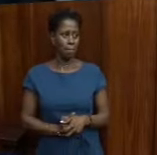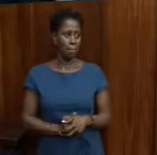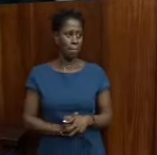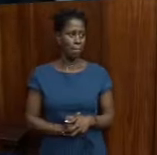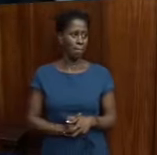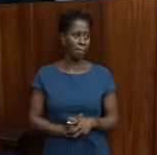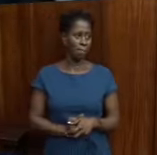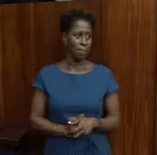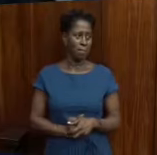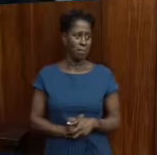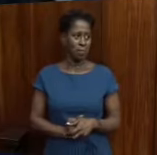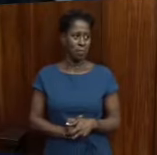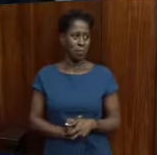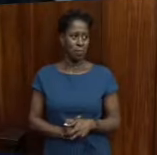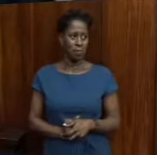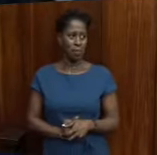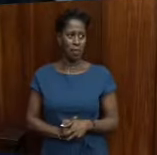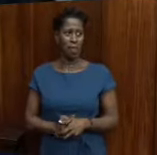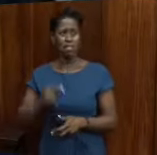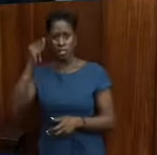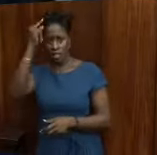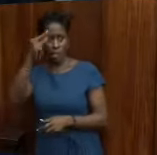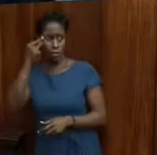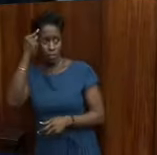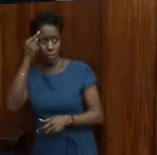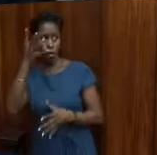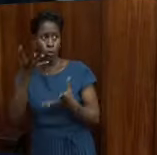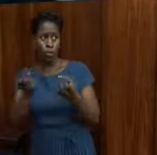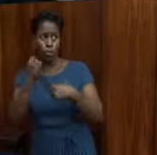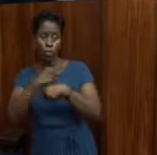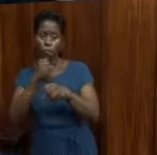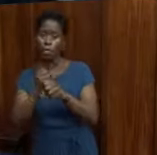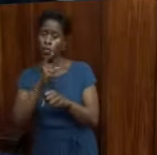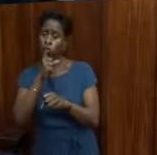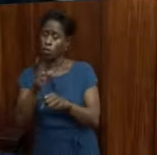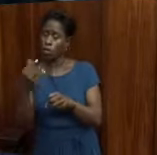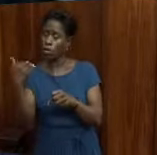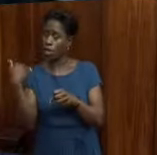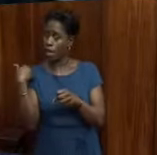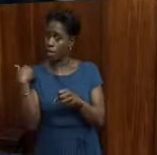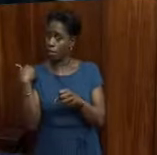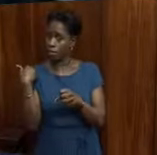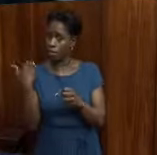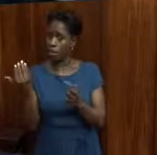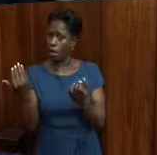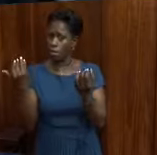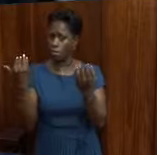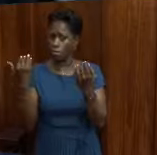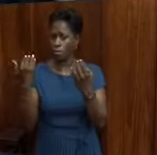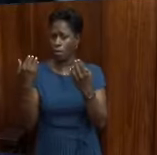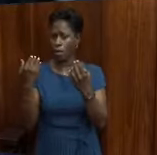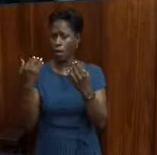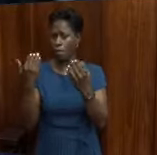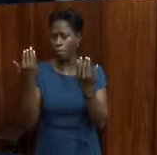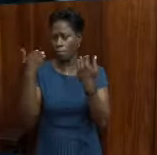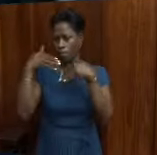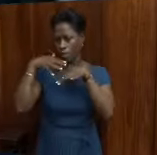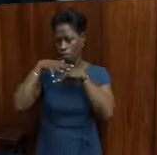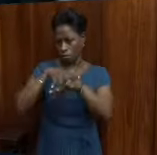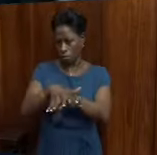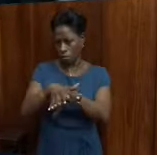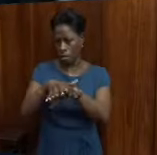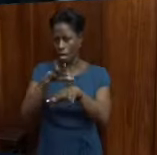Mr. Speaker, it's my government's policy to ensure participation and inclusiveness within a robust, people-centered functioning society.